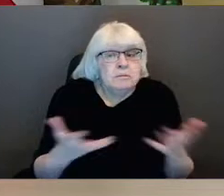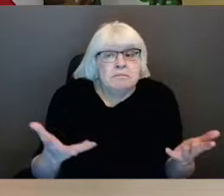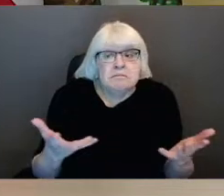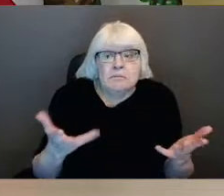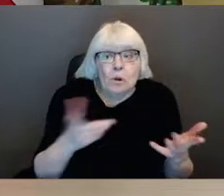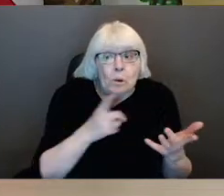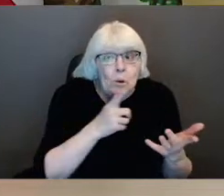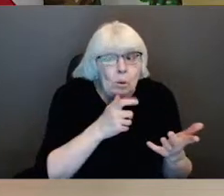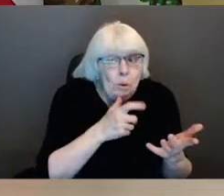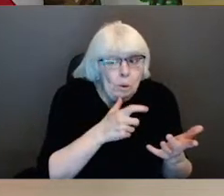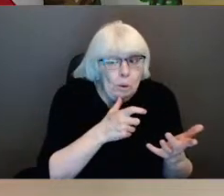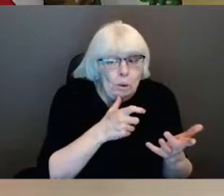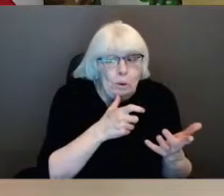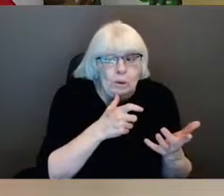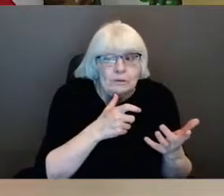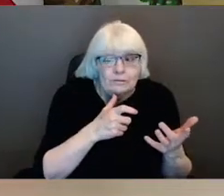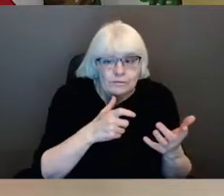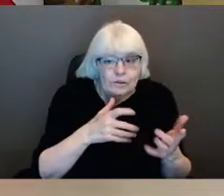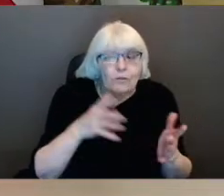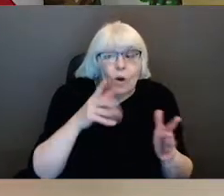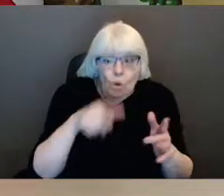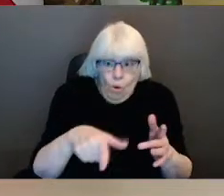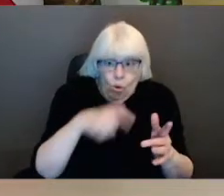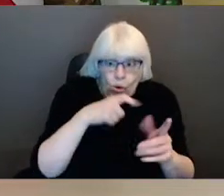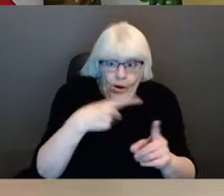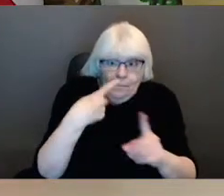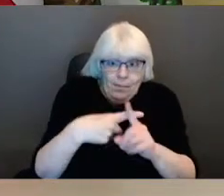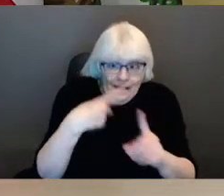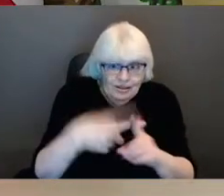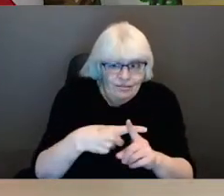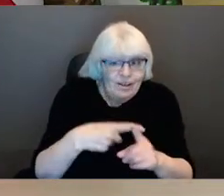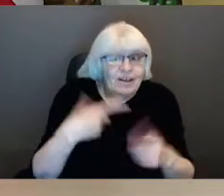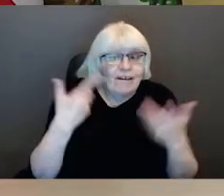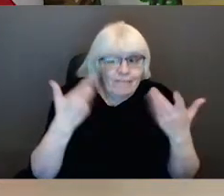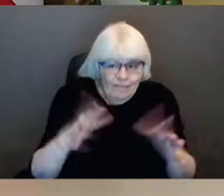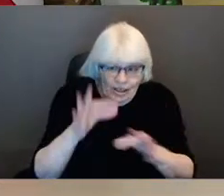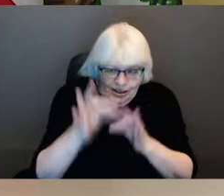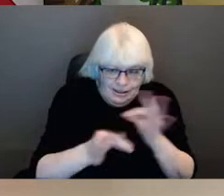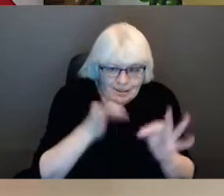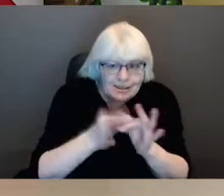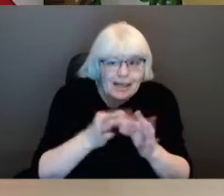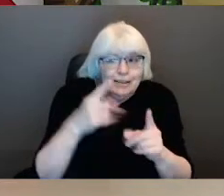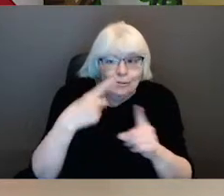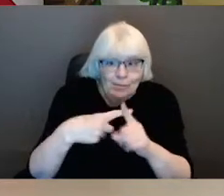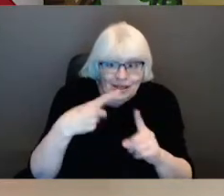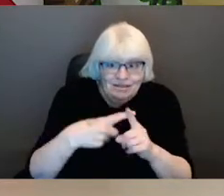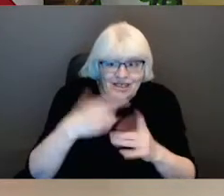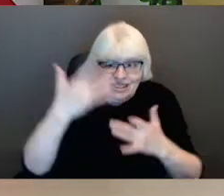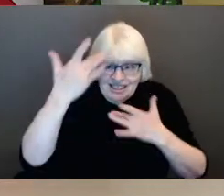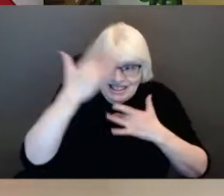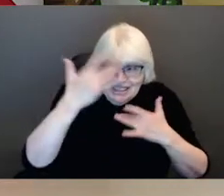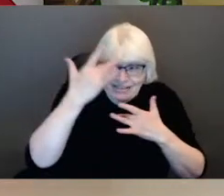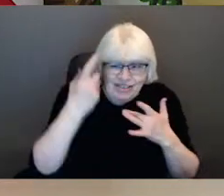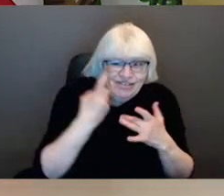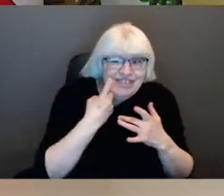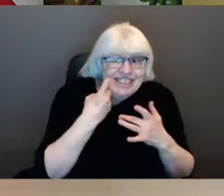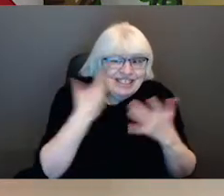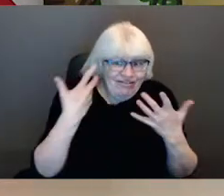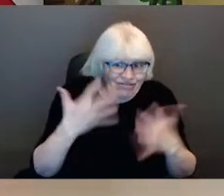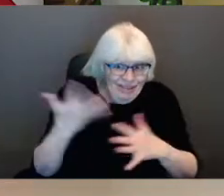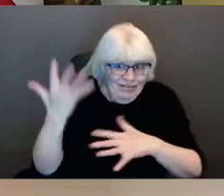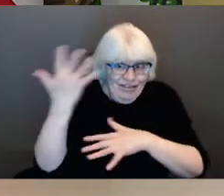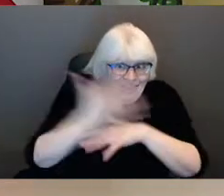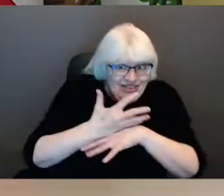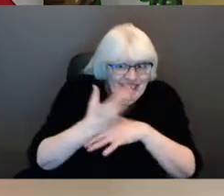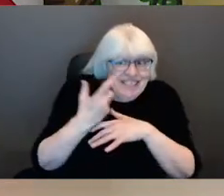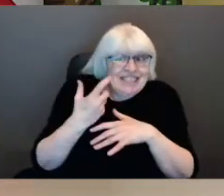as a case of who's tested positive for COVID, who has symptoms within the last 5 days, and sort of some